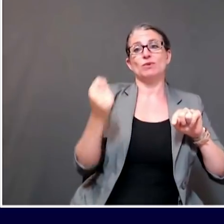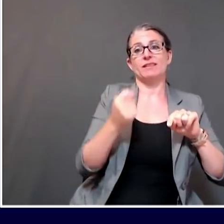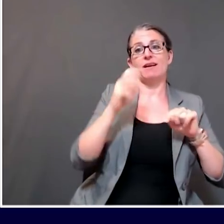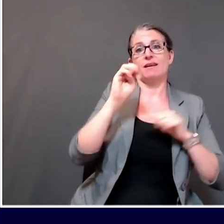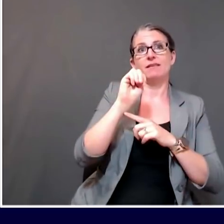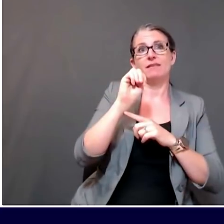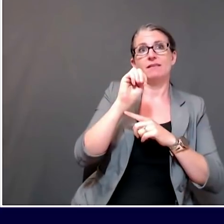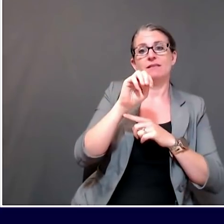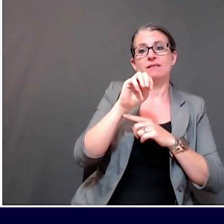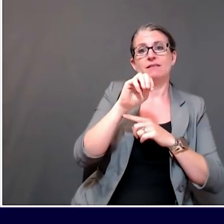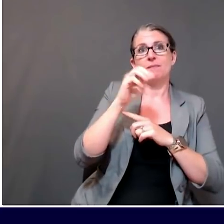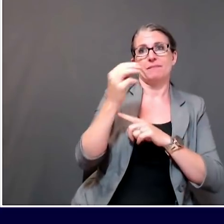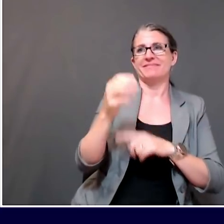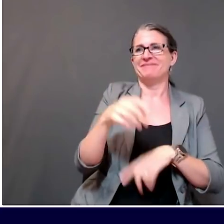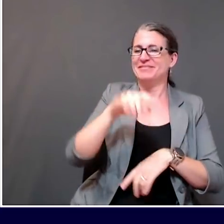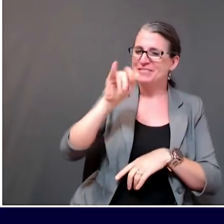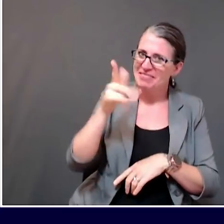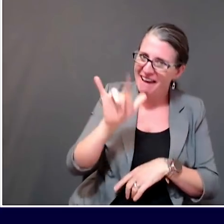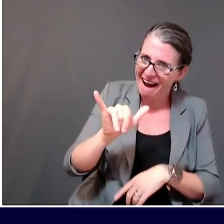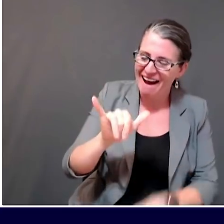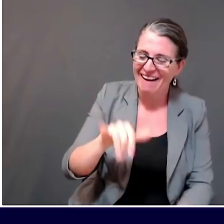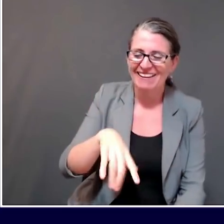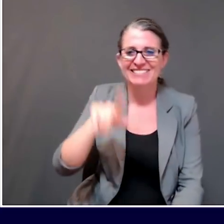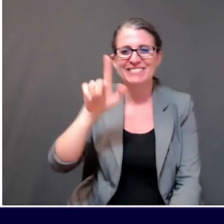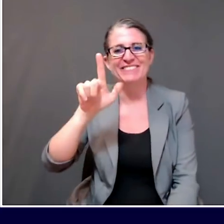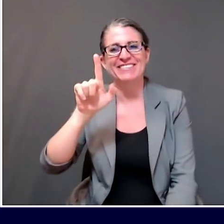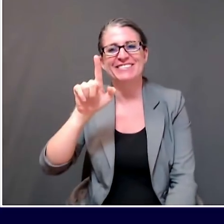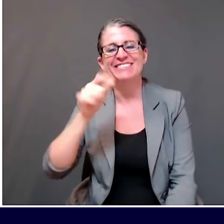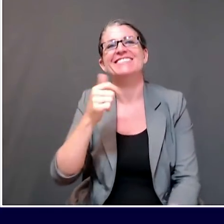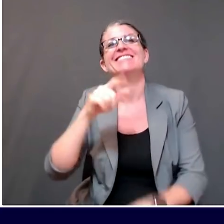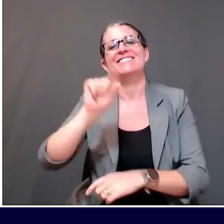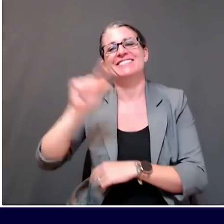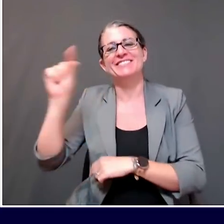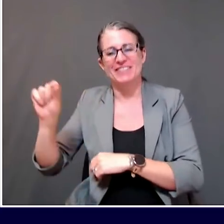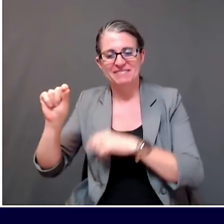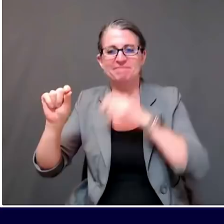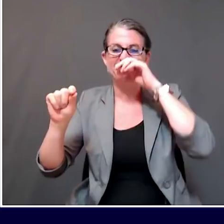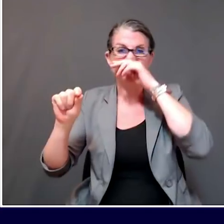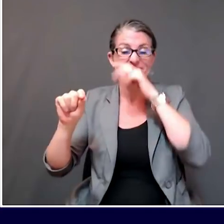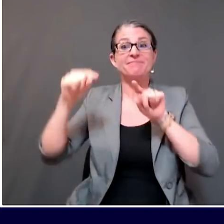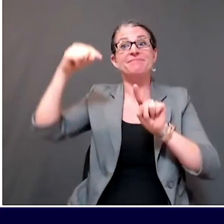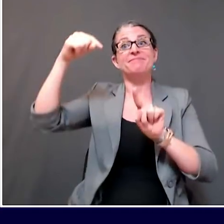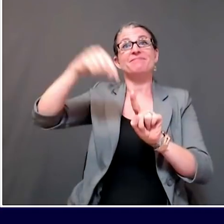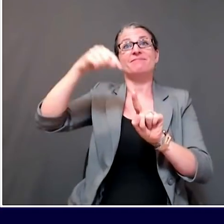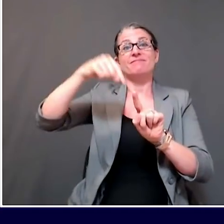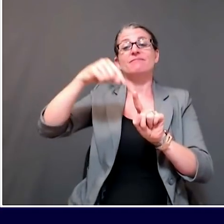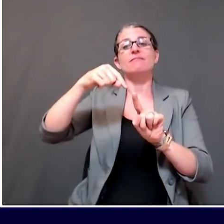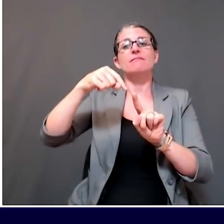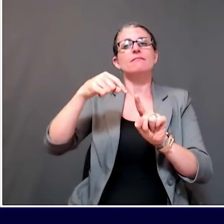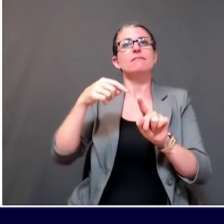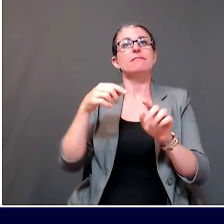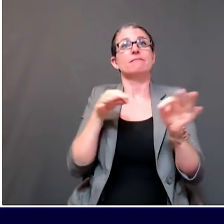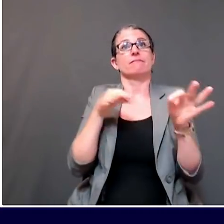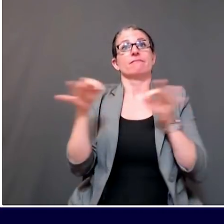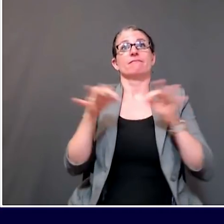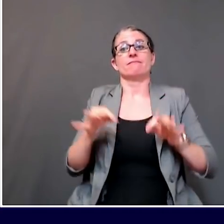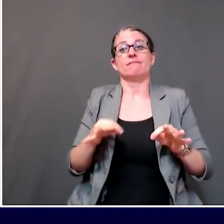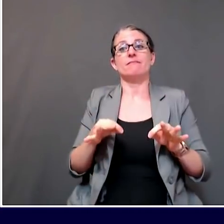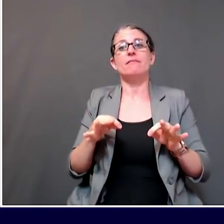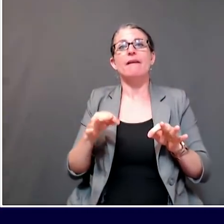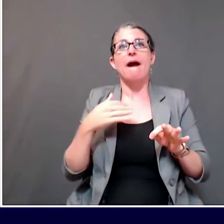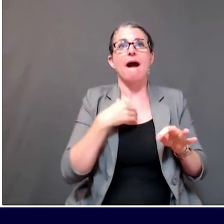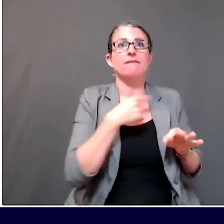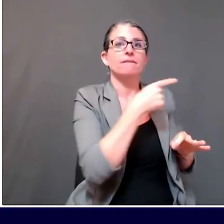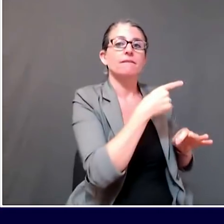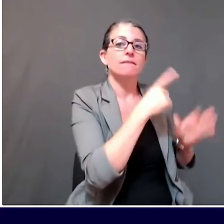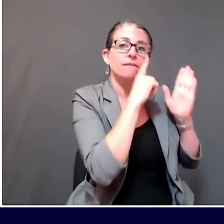2020. I'd like to provide an update on the epidemiological front and then turn it over to Commissioner Lambrew for updates on where things stand with